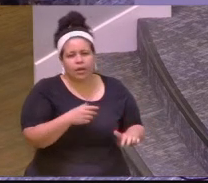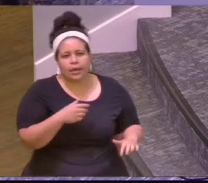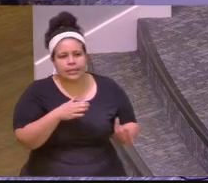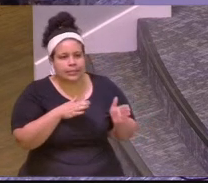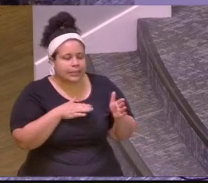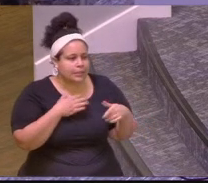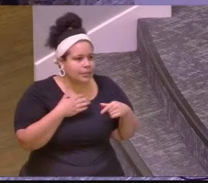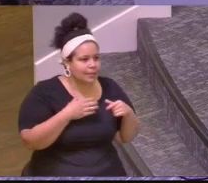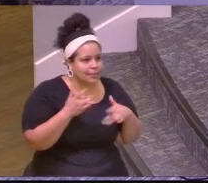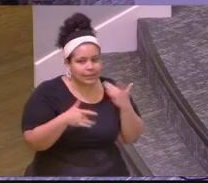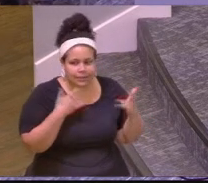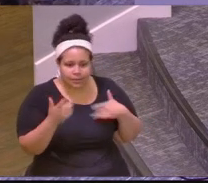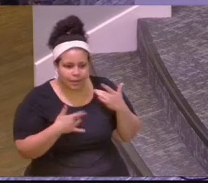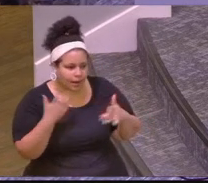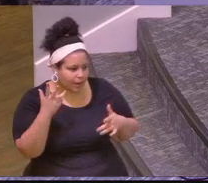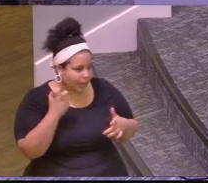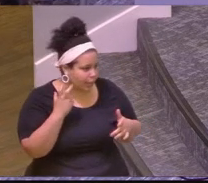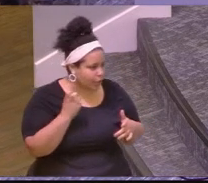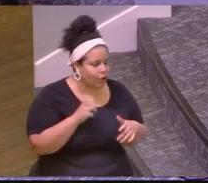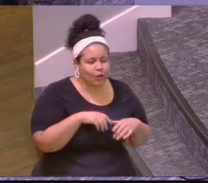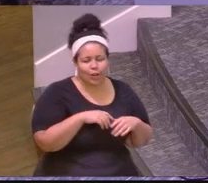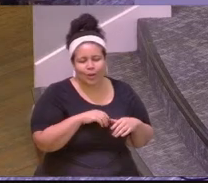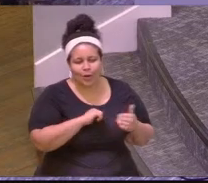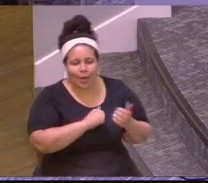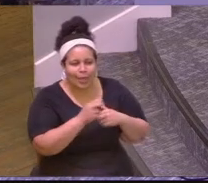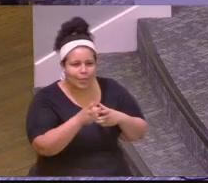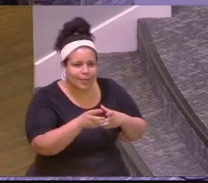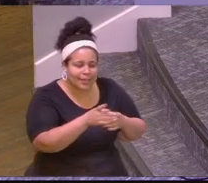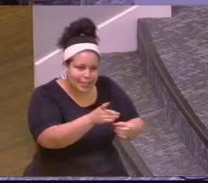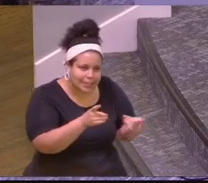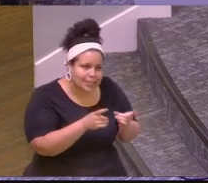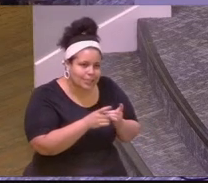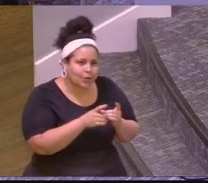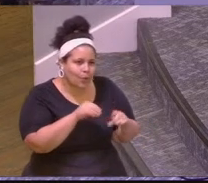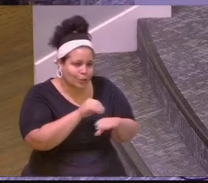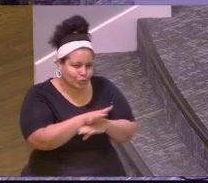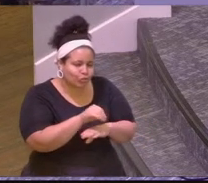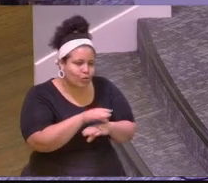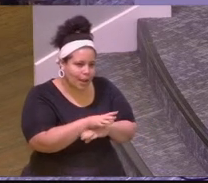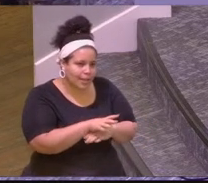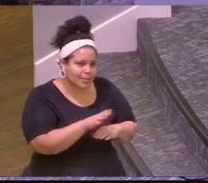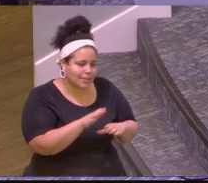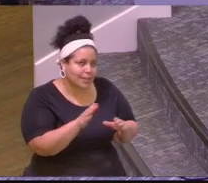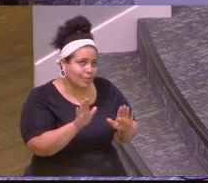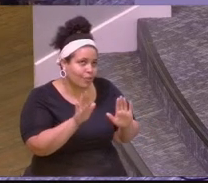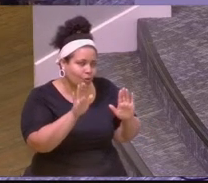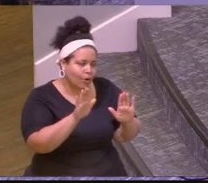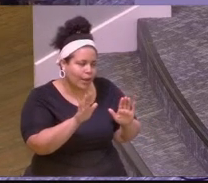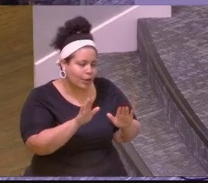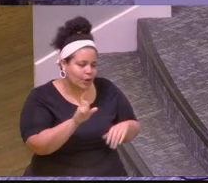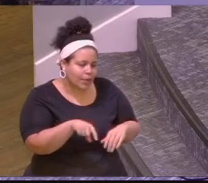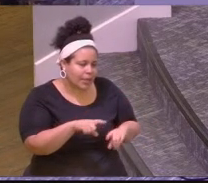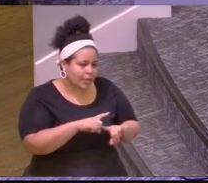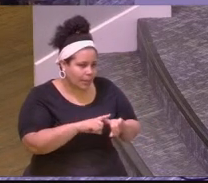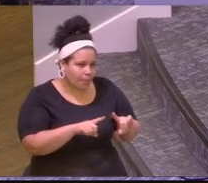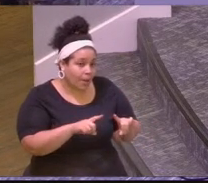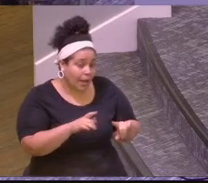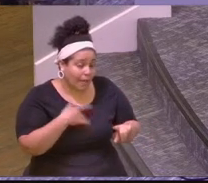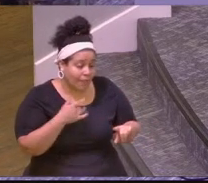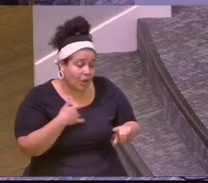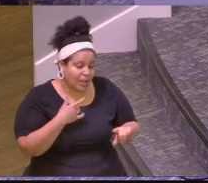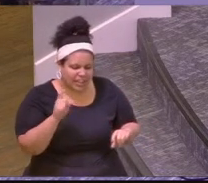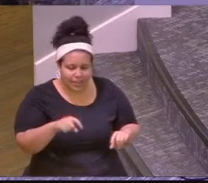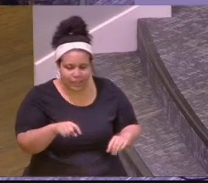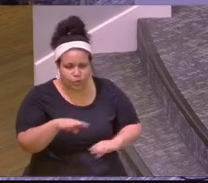district is going to address that greater need as well for pre-K and early learning. So I think the needs are many,